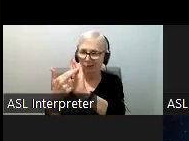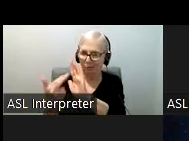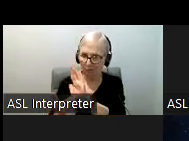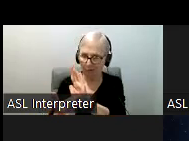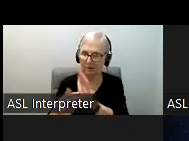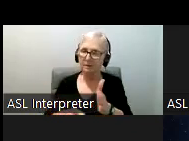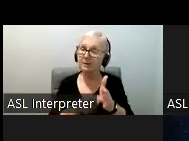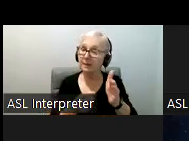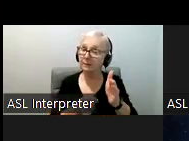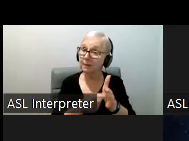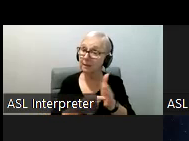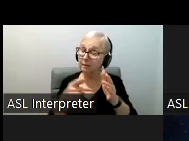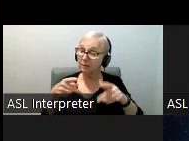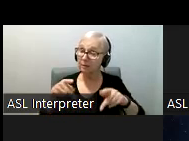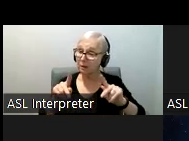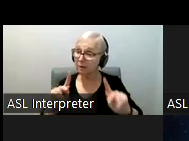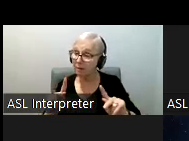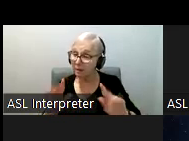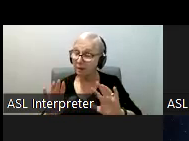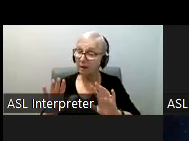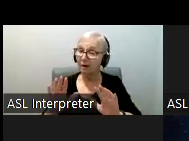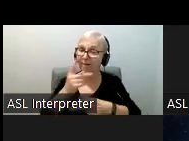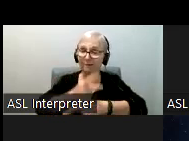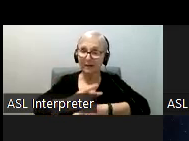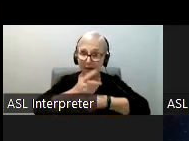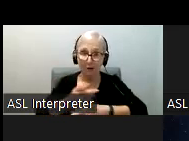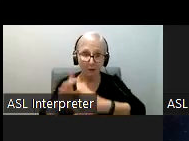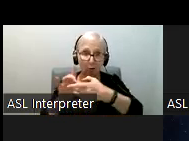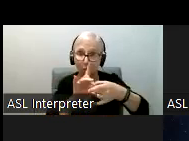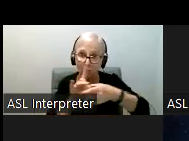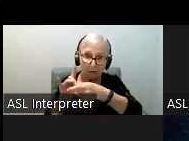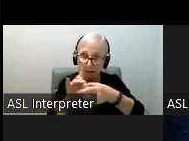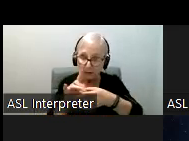there's opportunities for maybe care coordination to assist in connecting